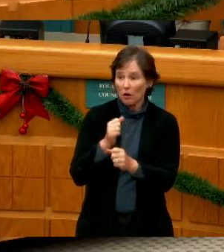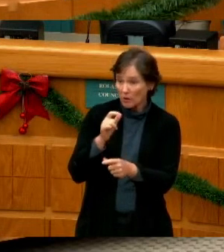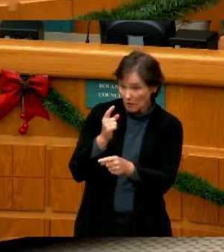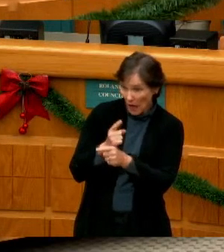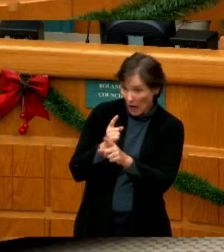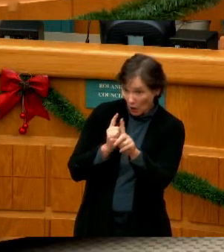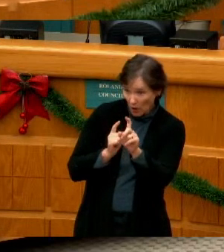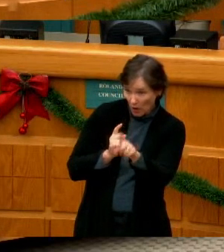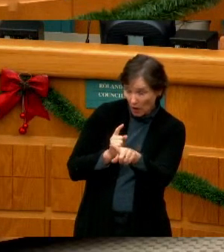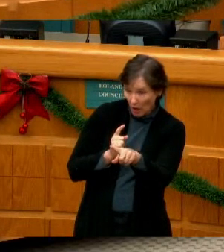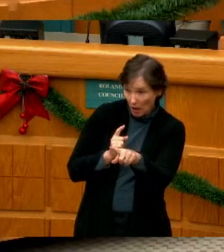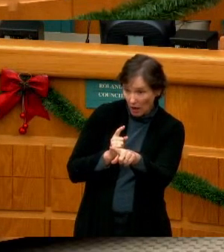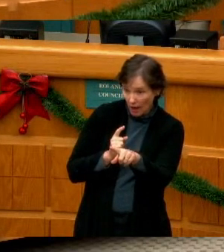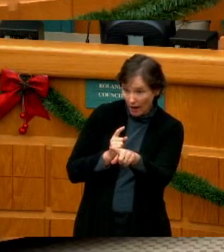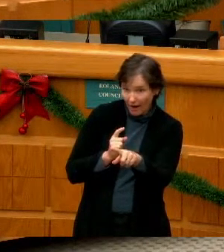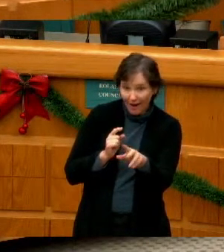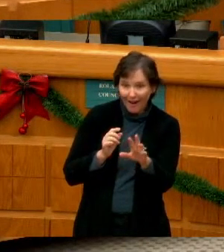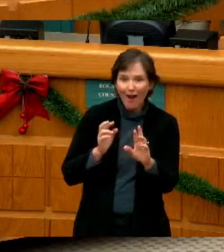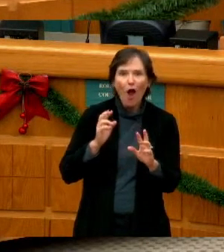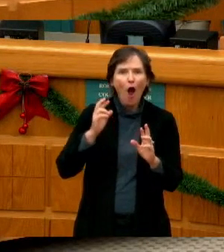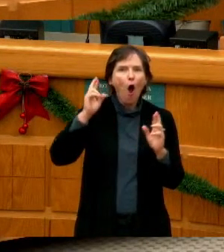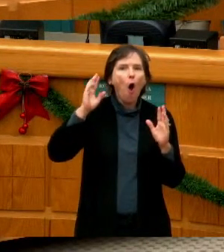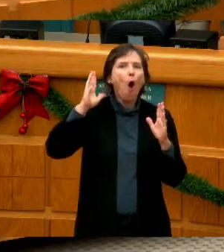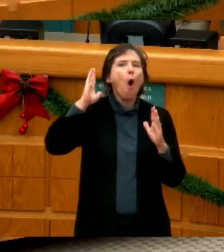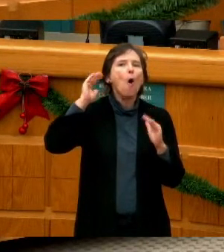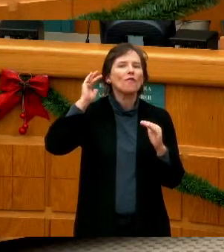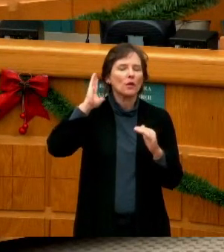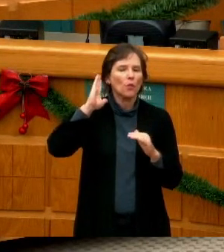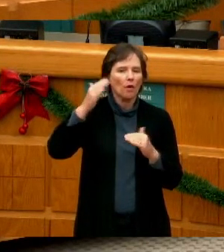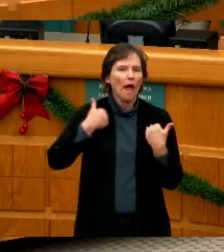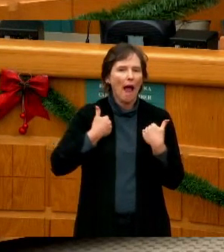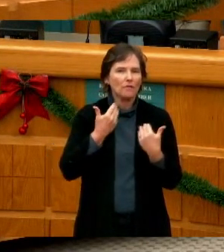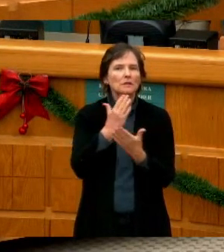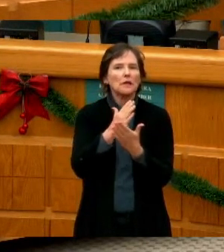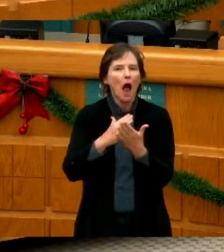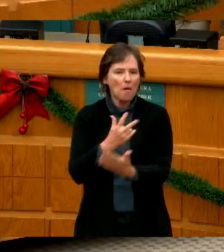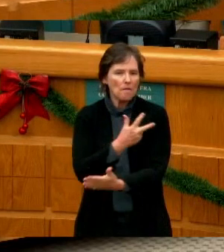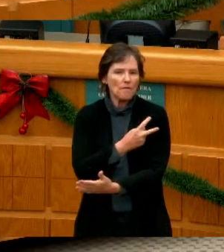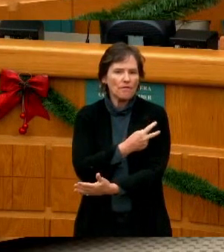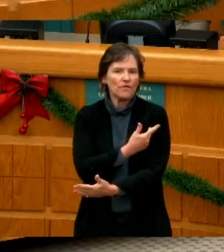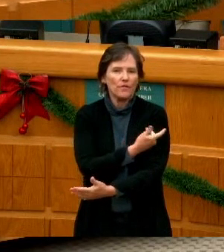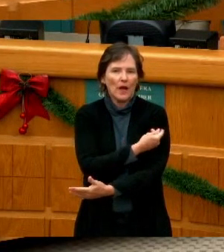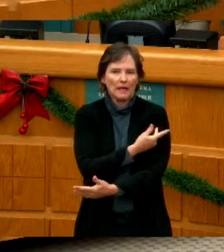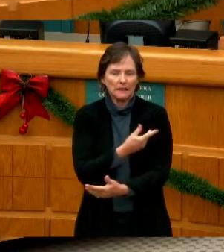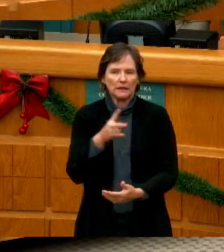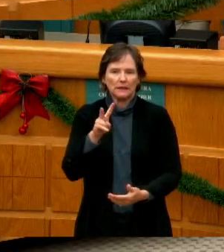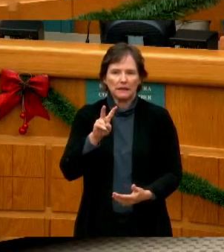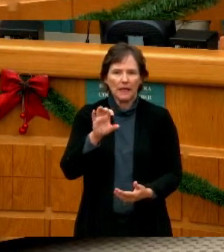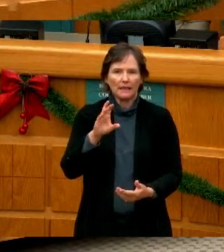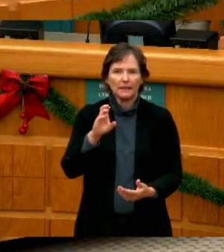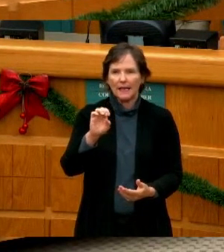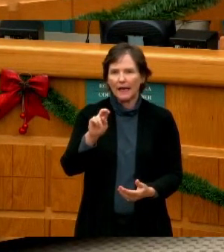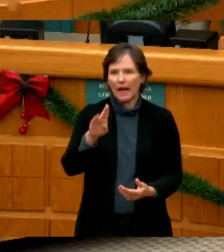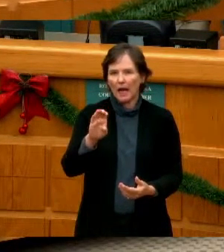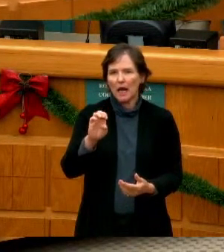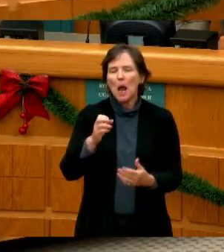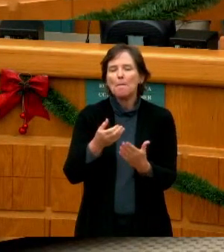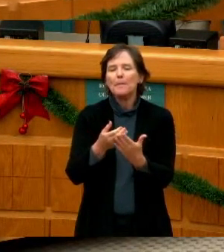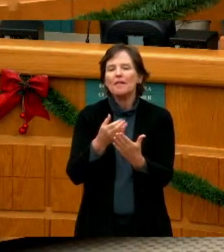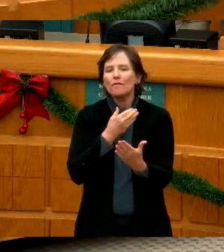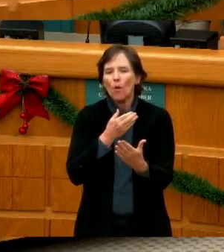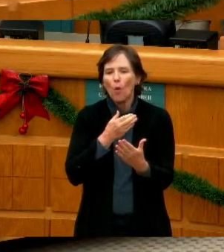And is that an accurate statement? I think they're looking at hopefully some before the end of the year. And they have been working for